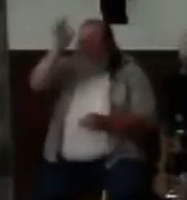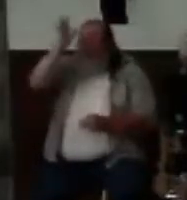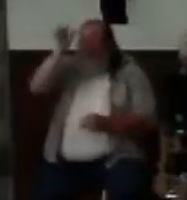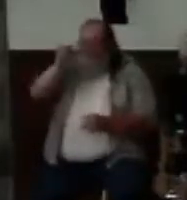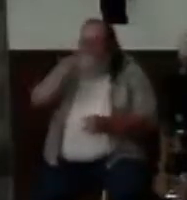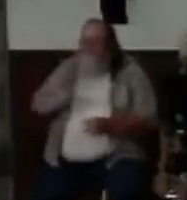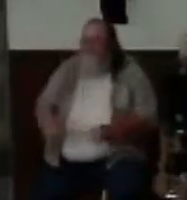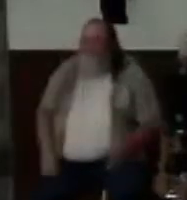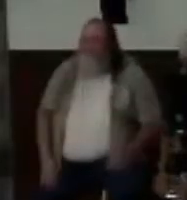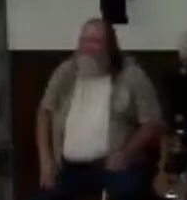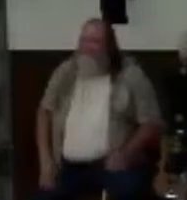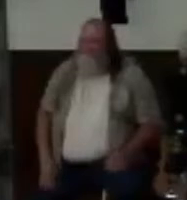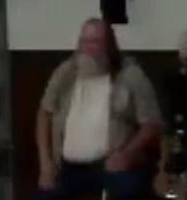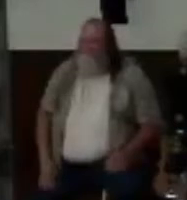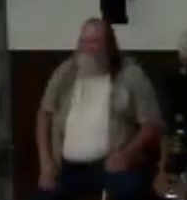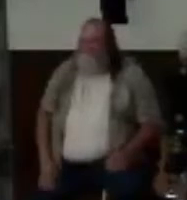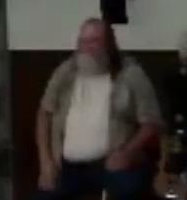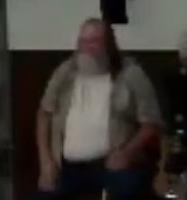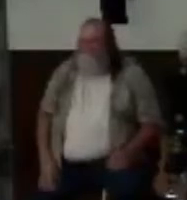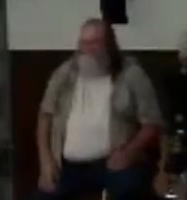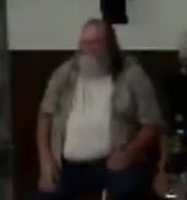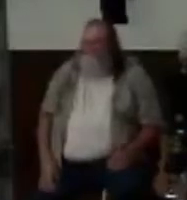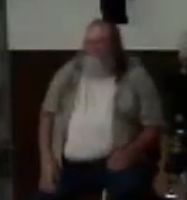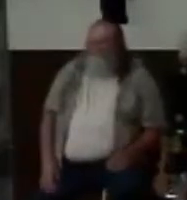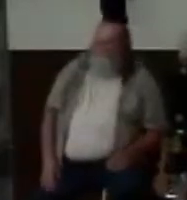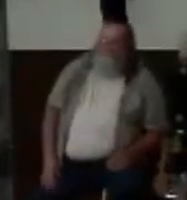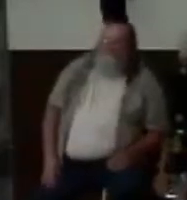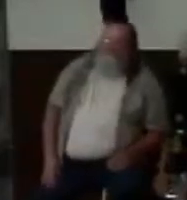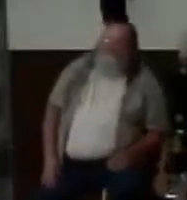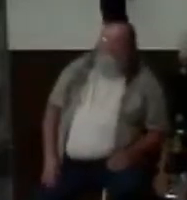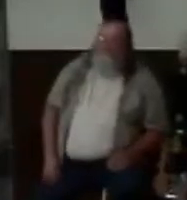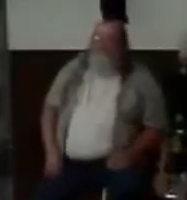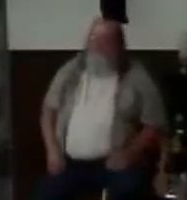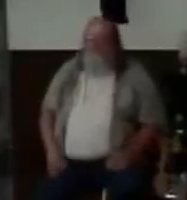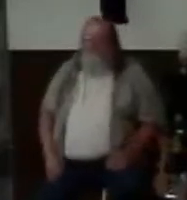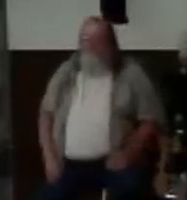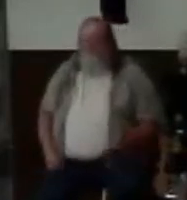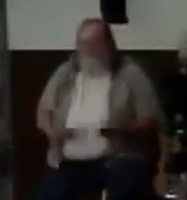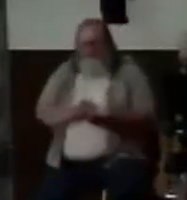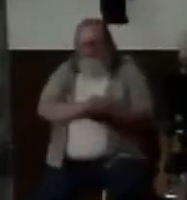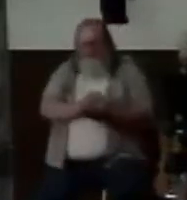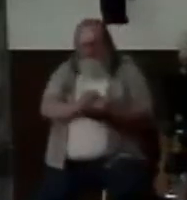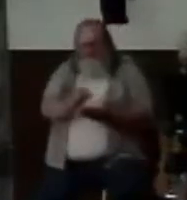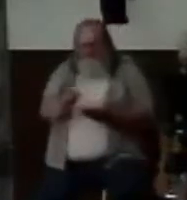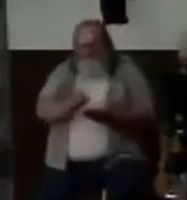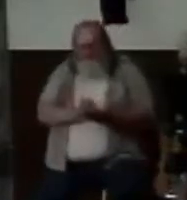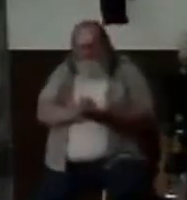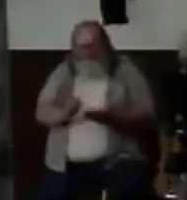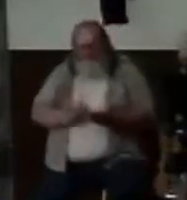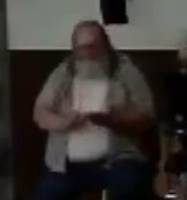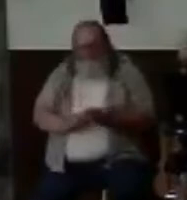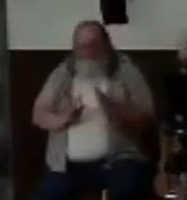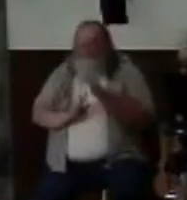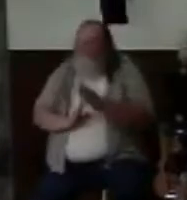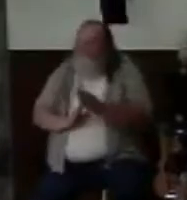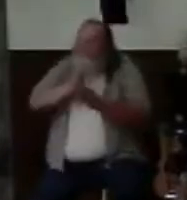Because John writes all of these things after the day of Pentecost. He's recounting what happened on that day at